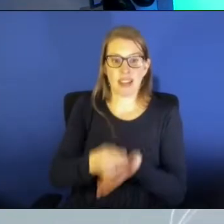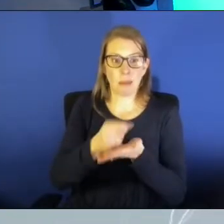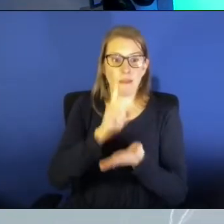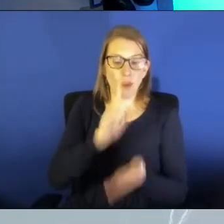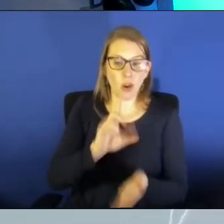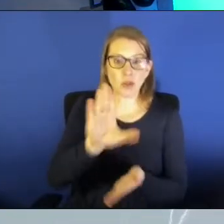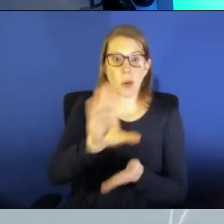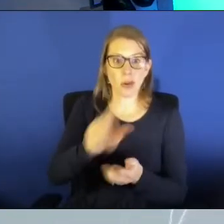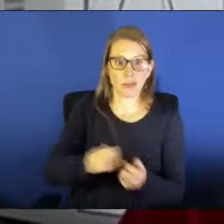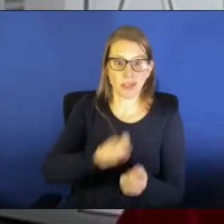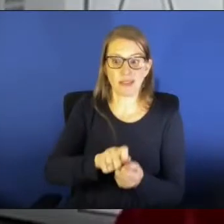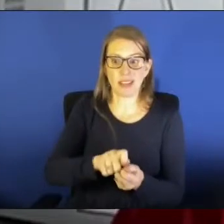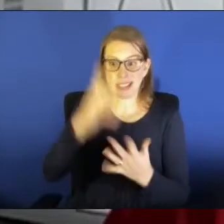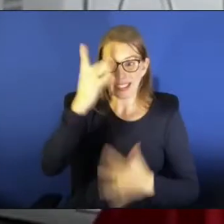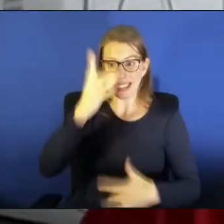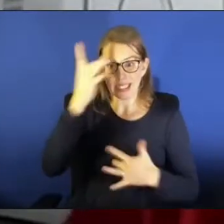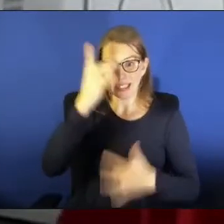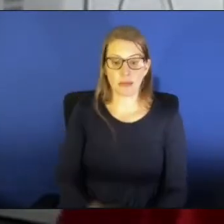disease?